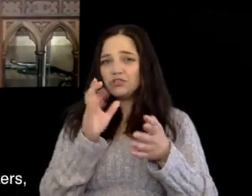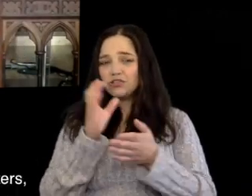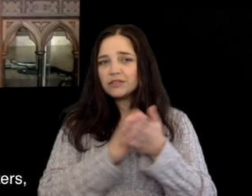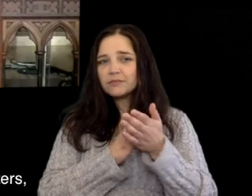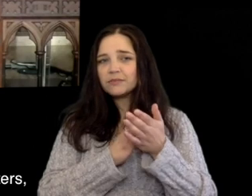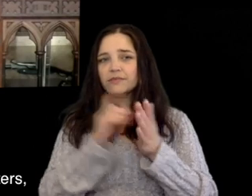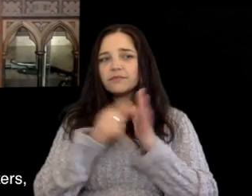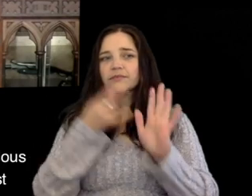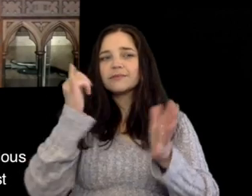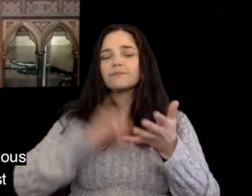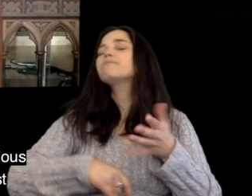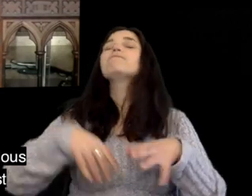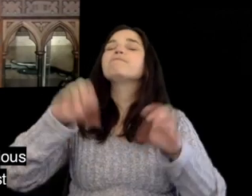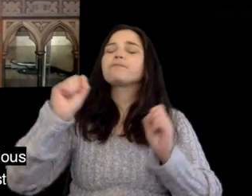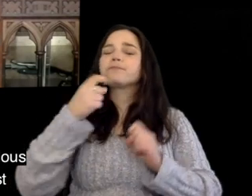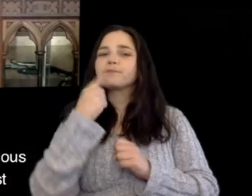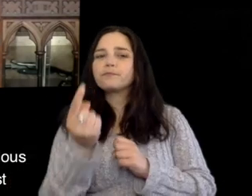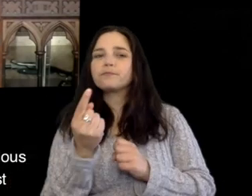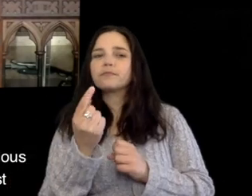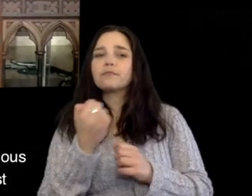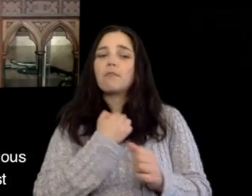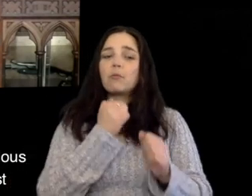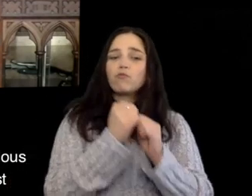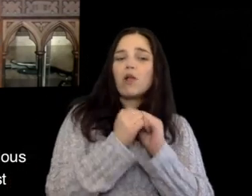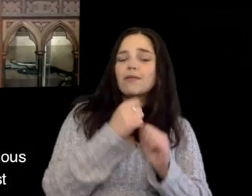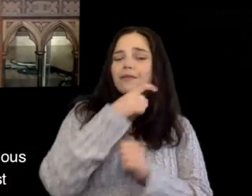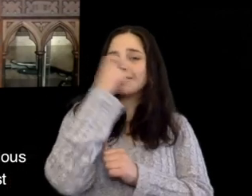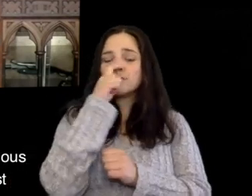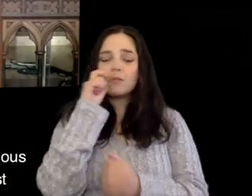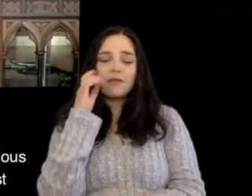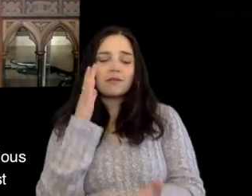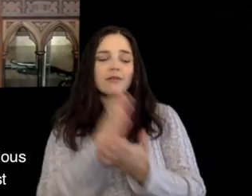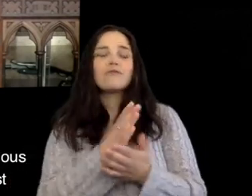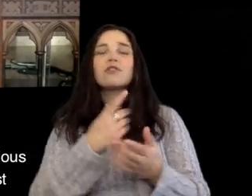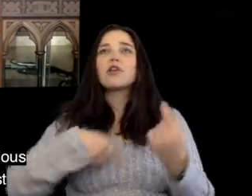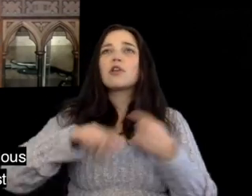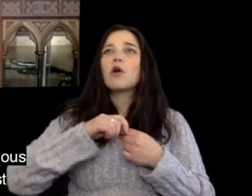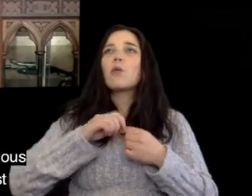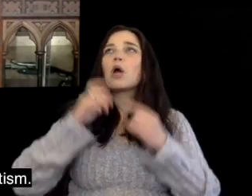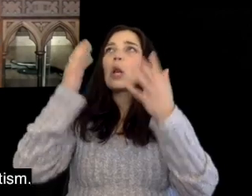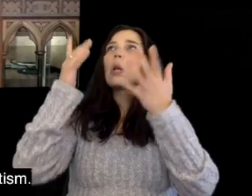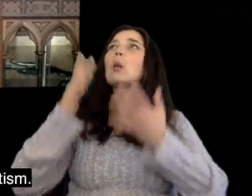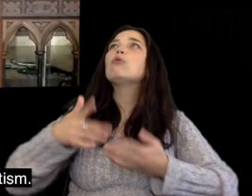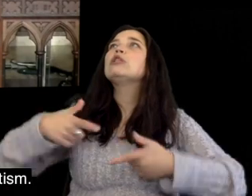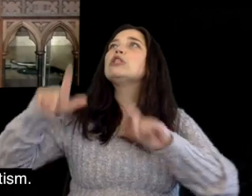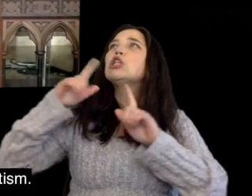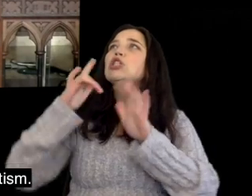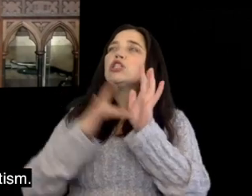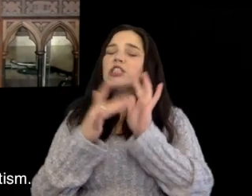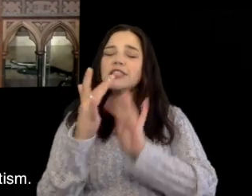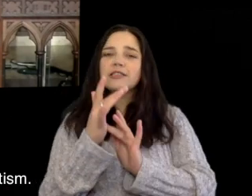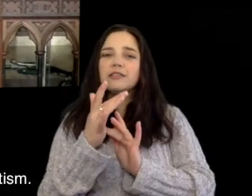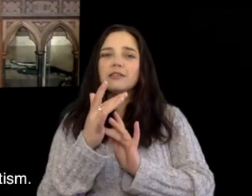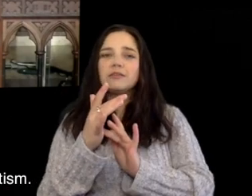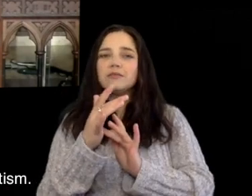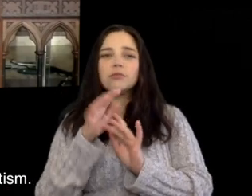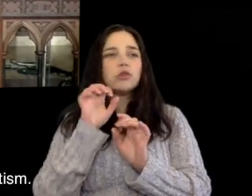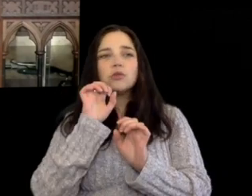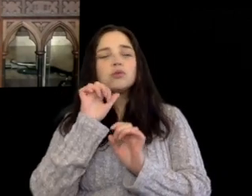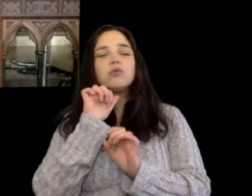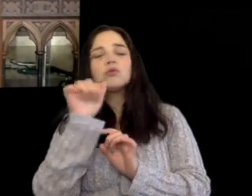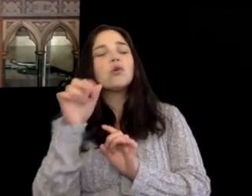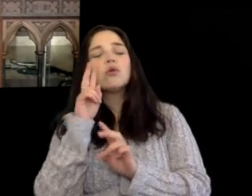began by saying, "My brothers and sisters, believers in our glorious Lord Jesus Christ must not